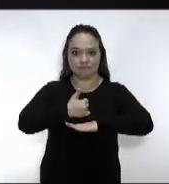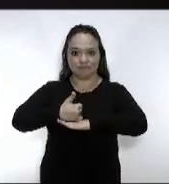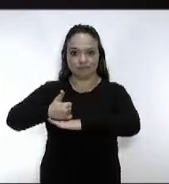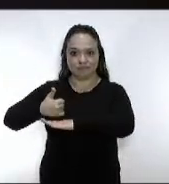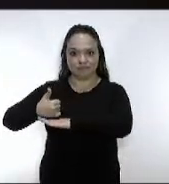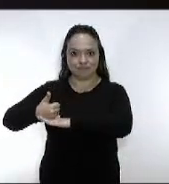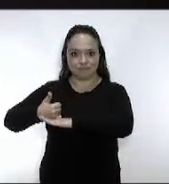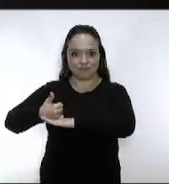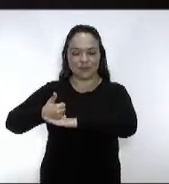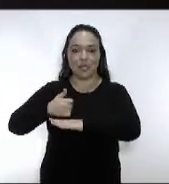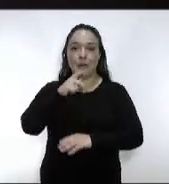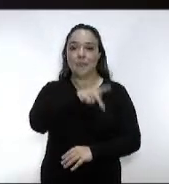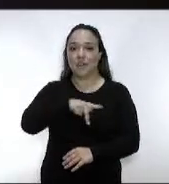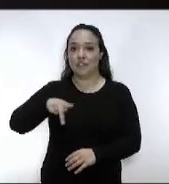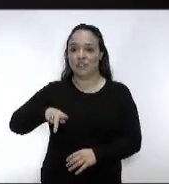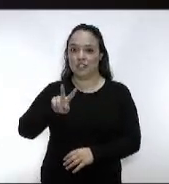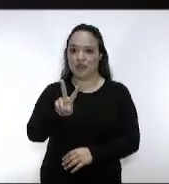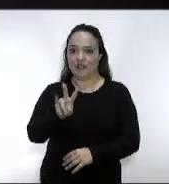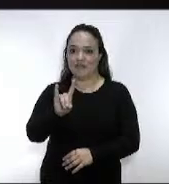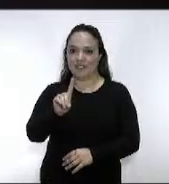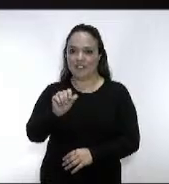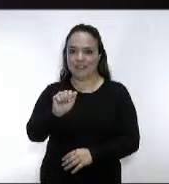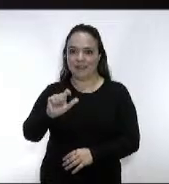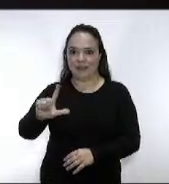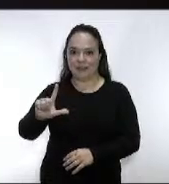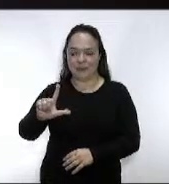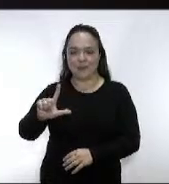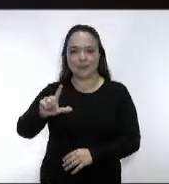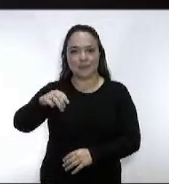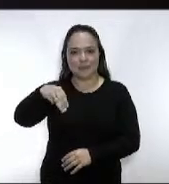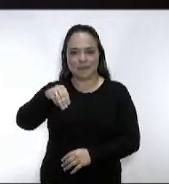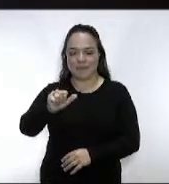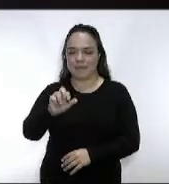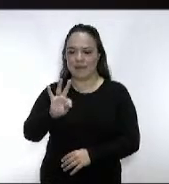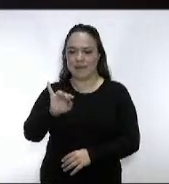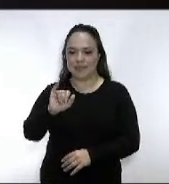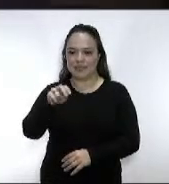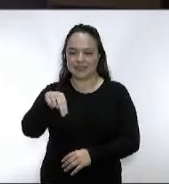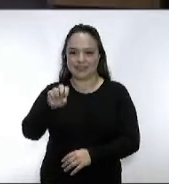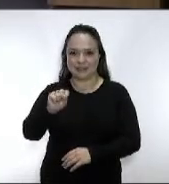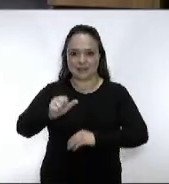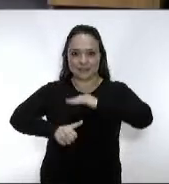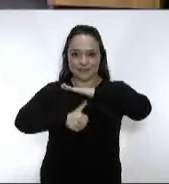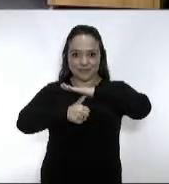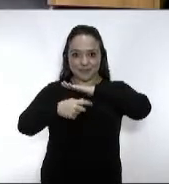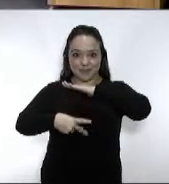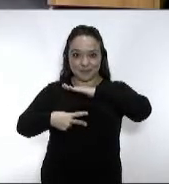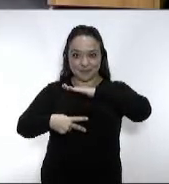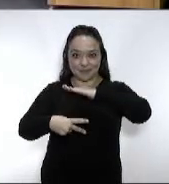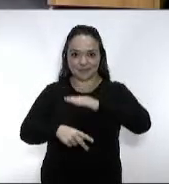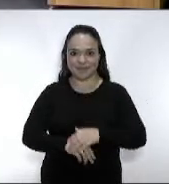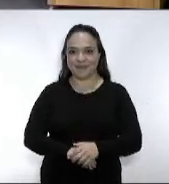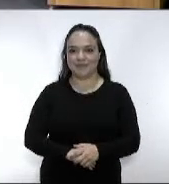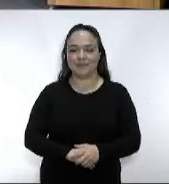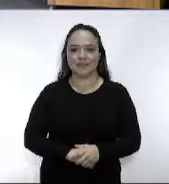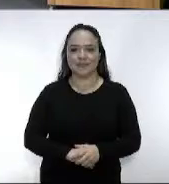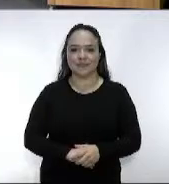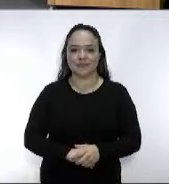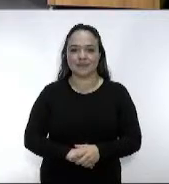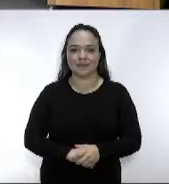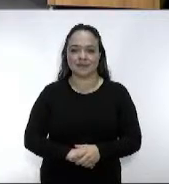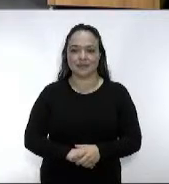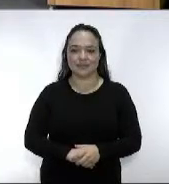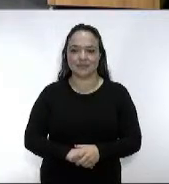the directing table the following authorities: Professor Vidal Martins, Vice Provost of PUC-Paraná.